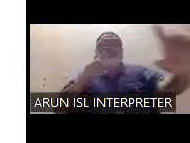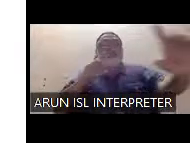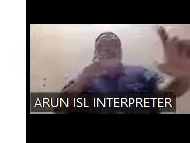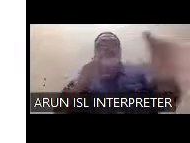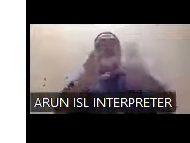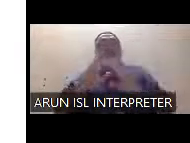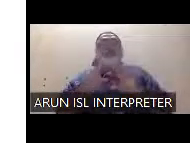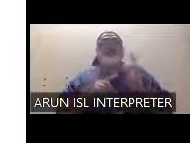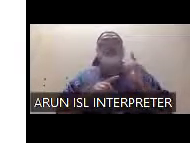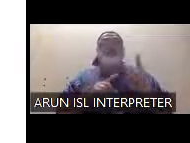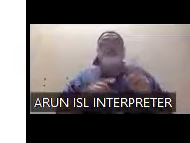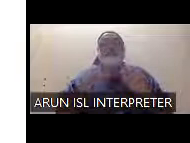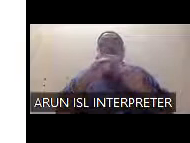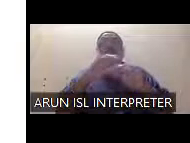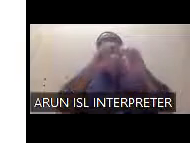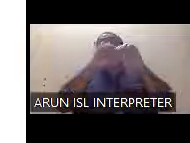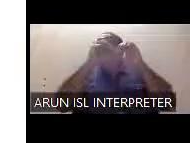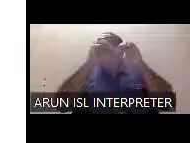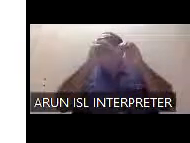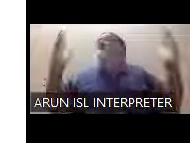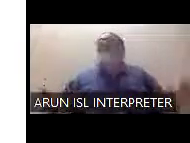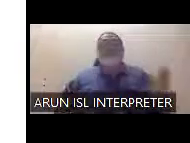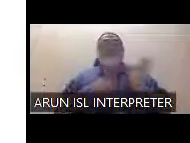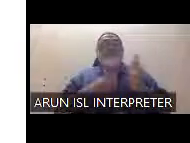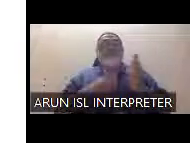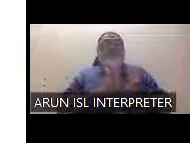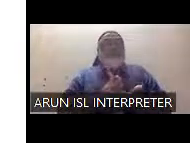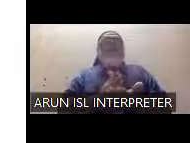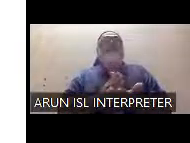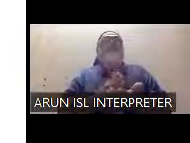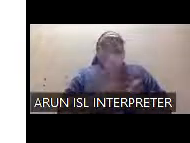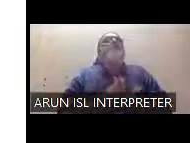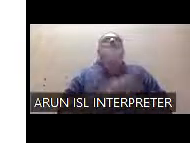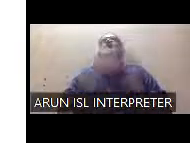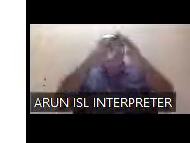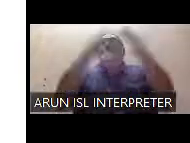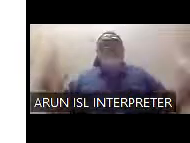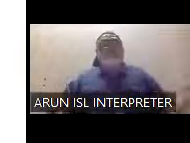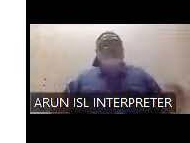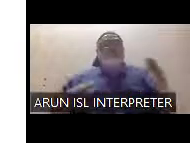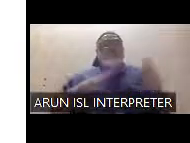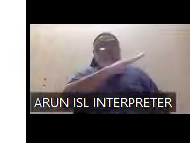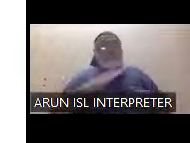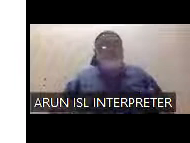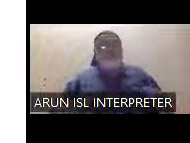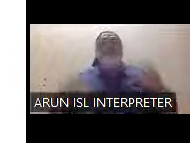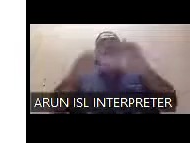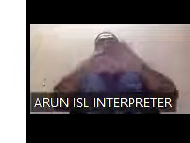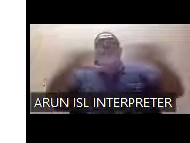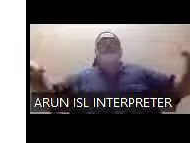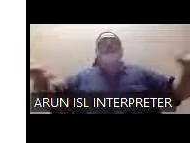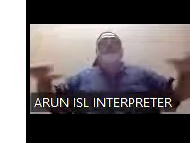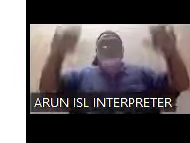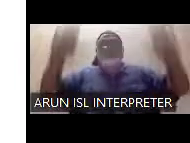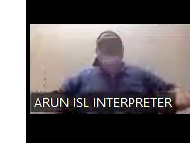station. So in the station, if you're looking at accessibility in the station, there should be standard trams, which can